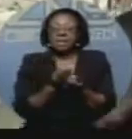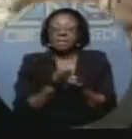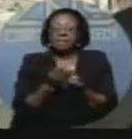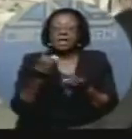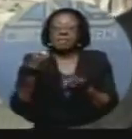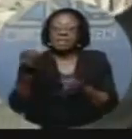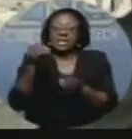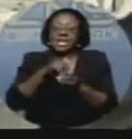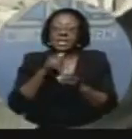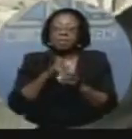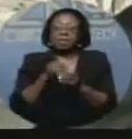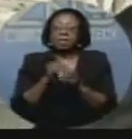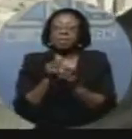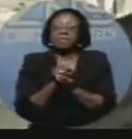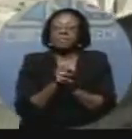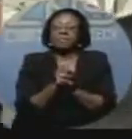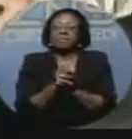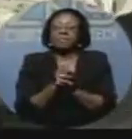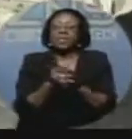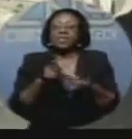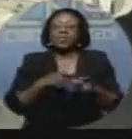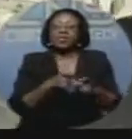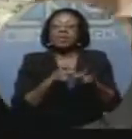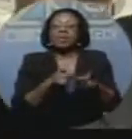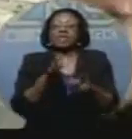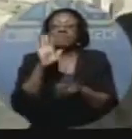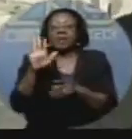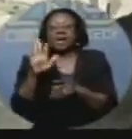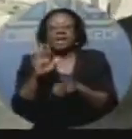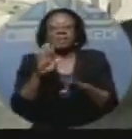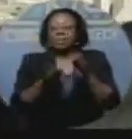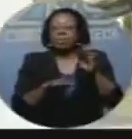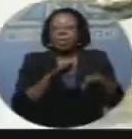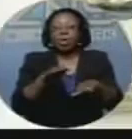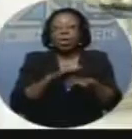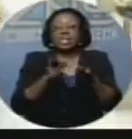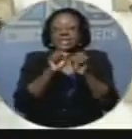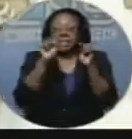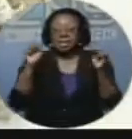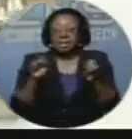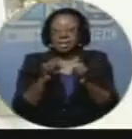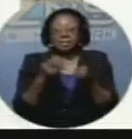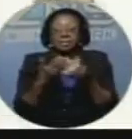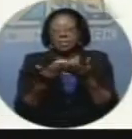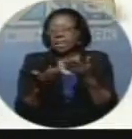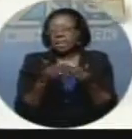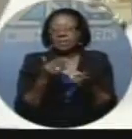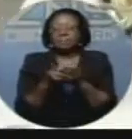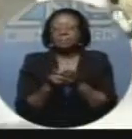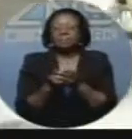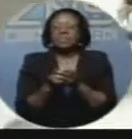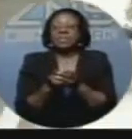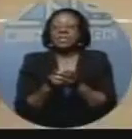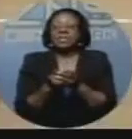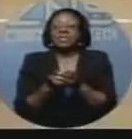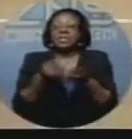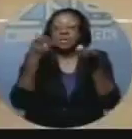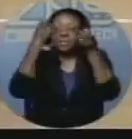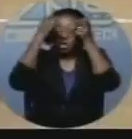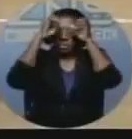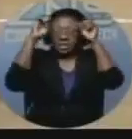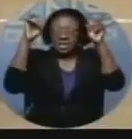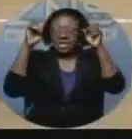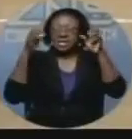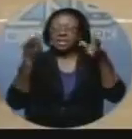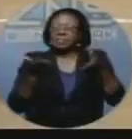And you don't have to run 26 miles. You can run 5, you can walk on Saturday. Well, the sports unit at the Ministry of Education bringing its